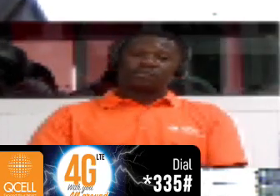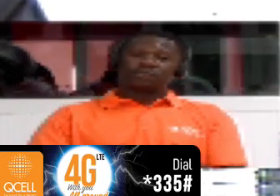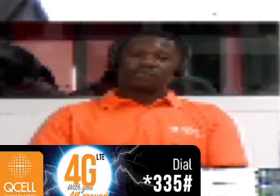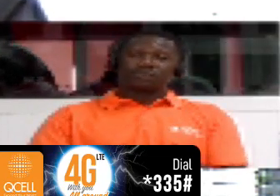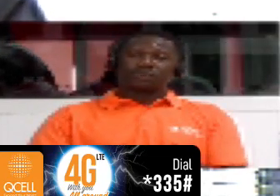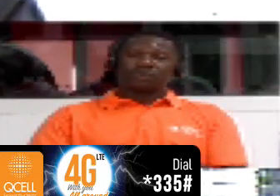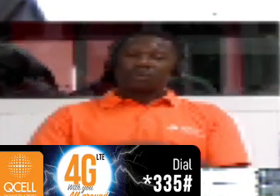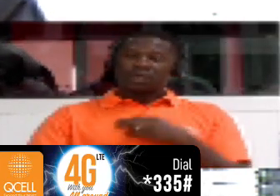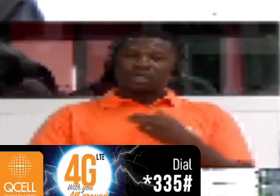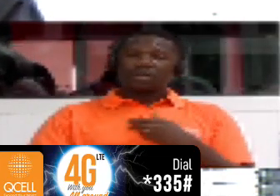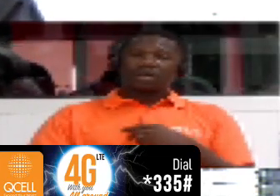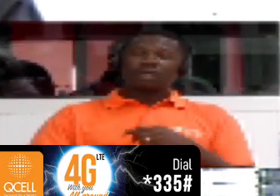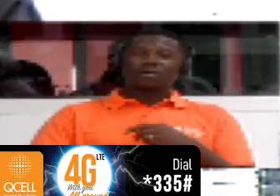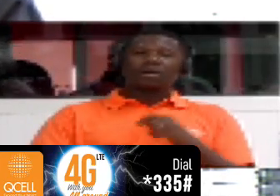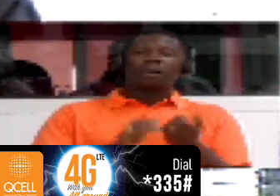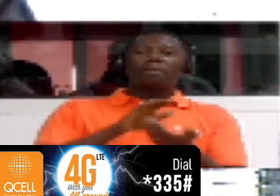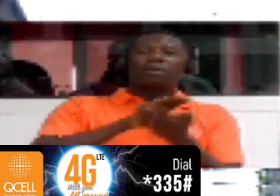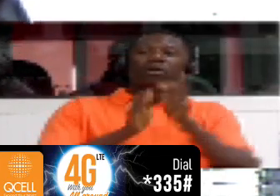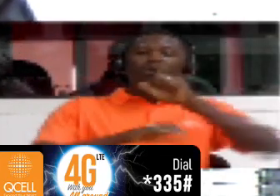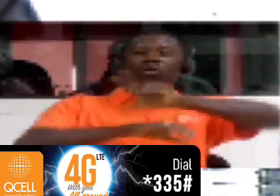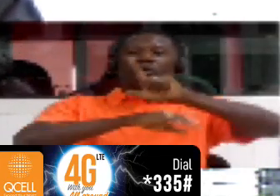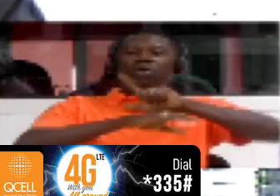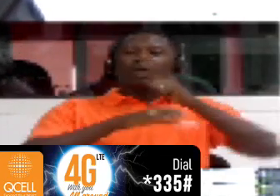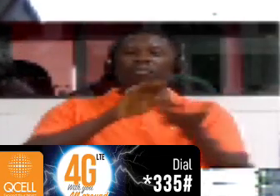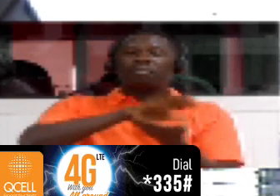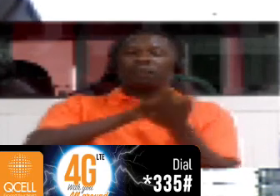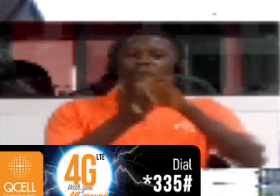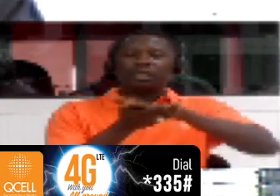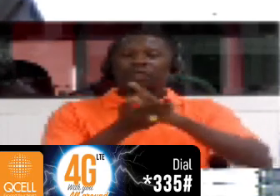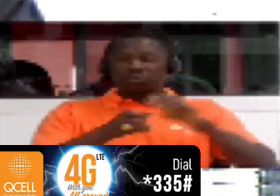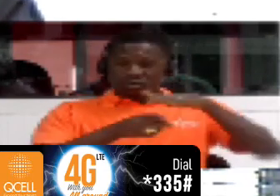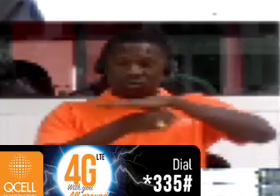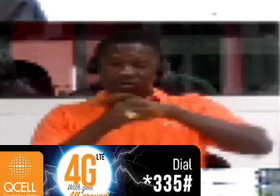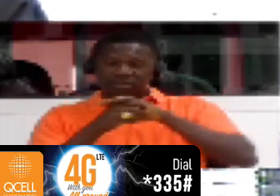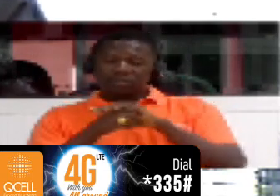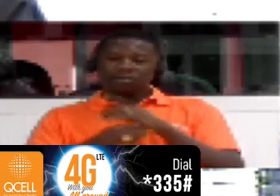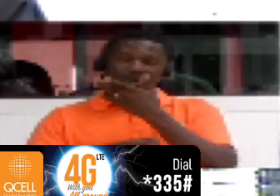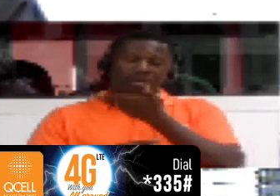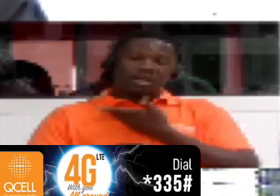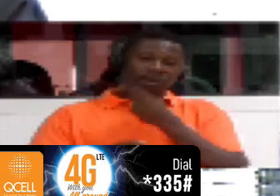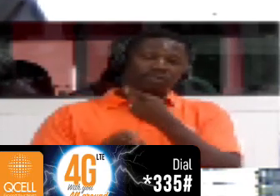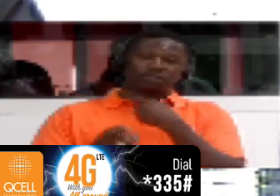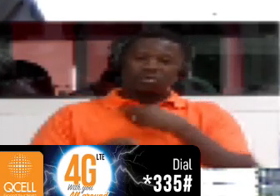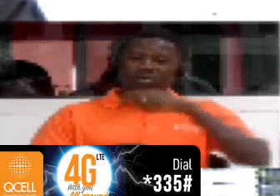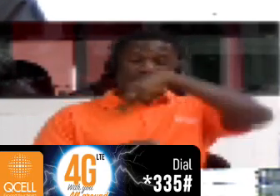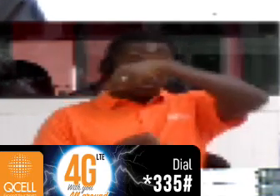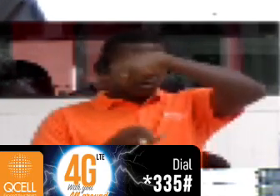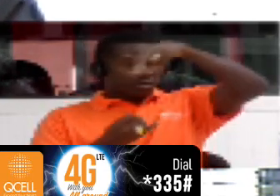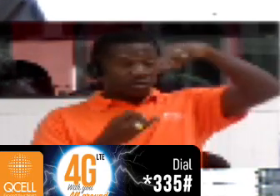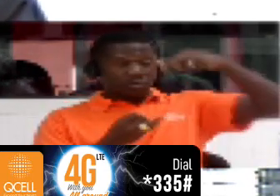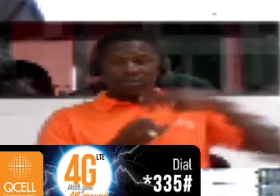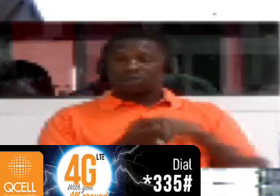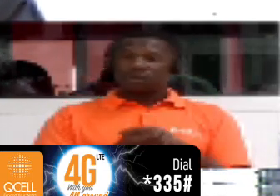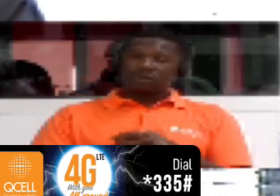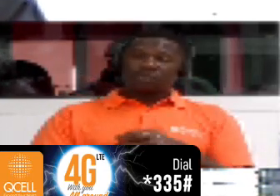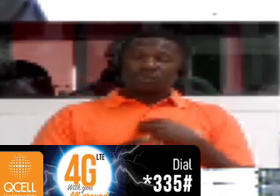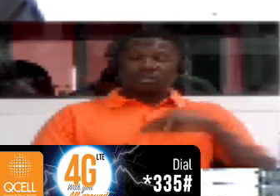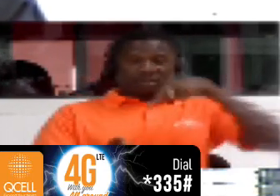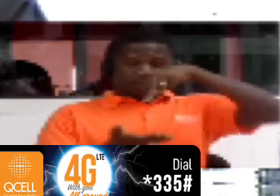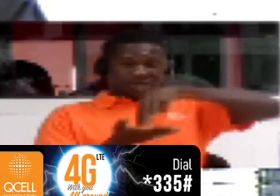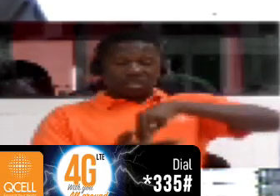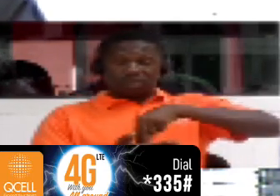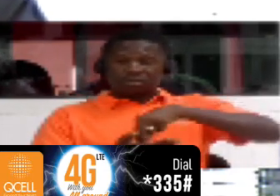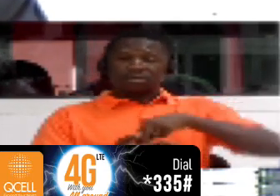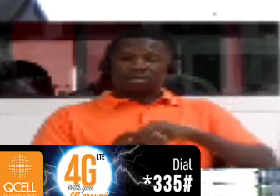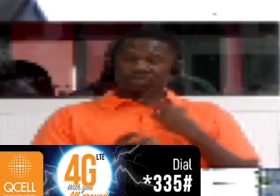Kata lumo coverage lale. We cover the lumos as well. Kata patrol lale. We go on patrols. Kata checkpoint lale. And we